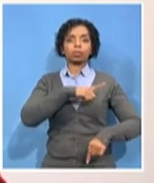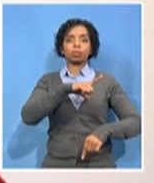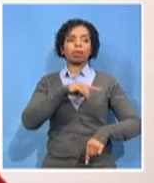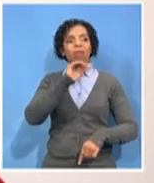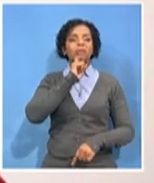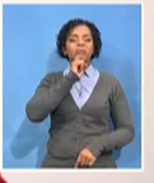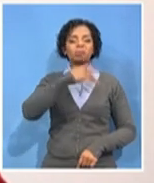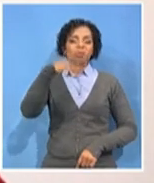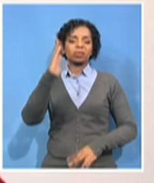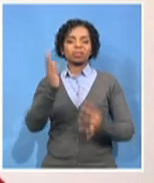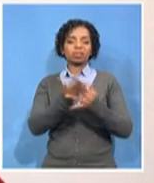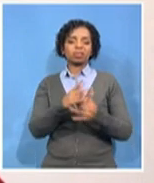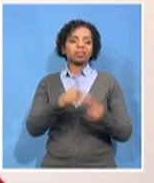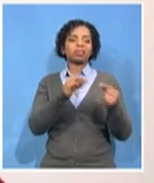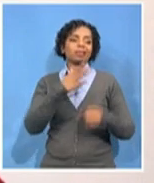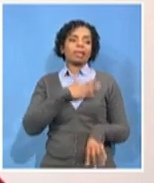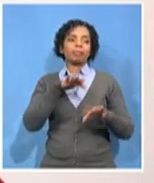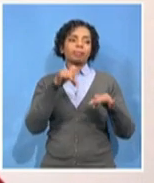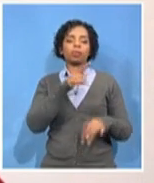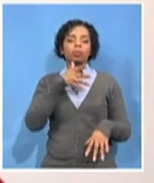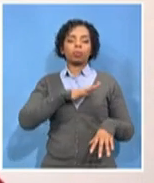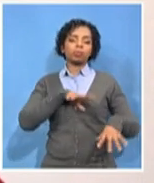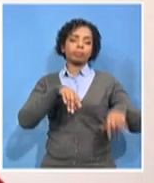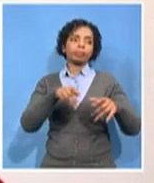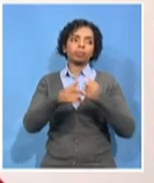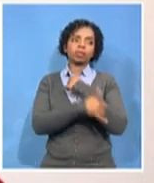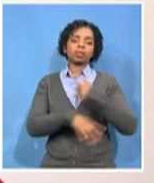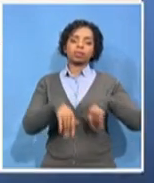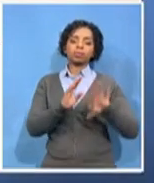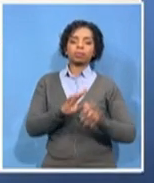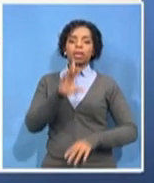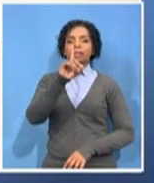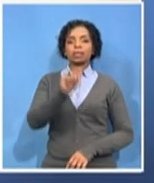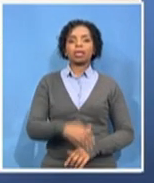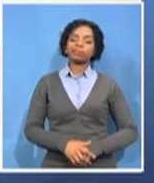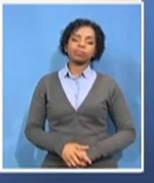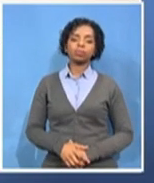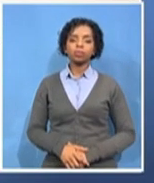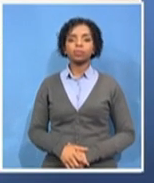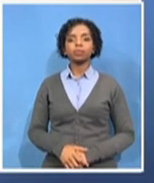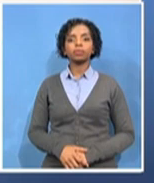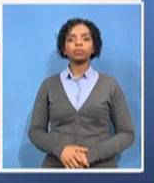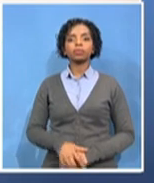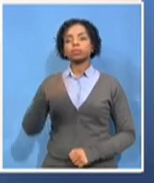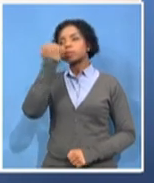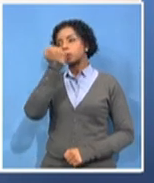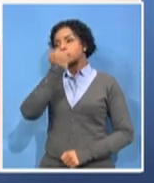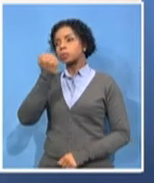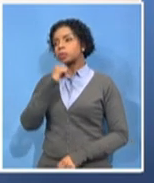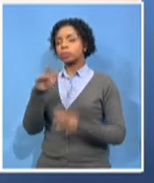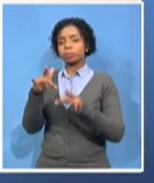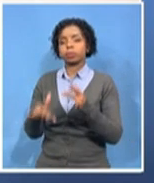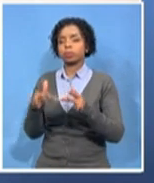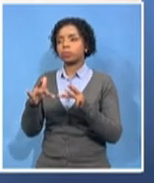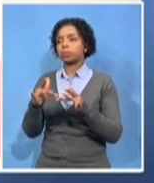likes of the DA. Our line is not very reliable, and we apologize about that, but you're talking about people operating